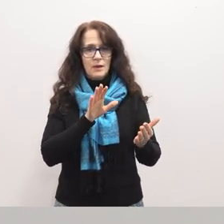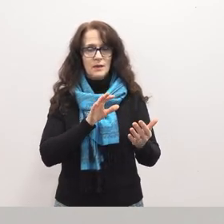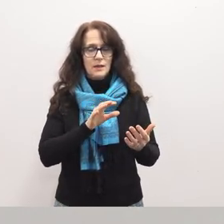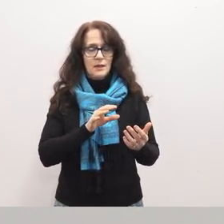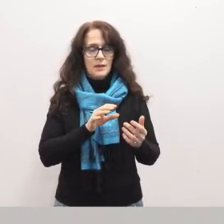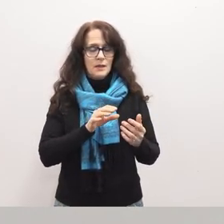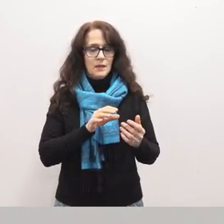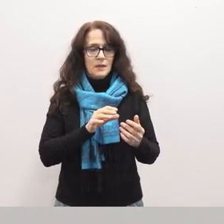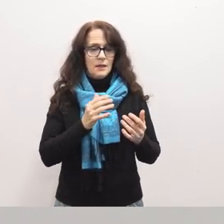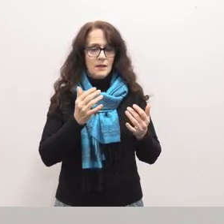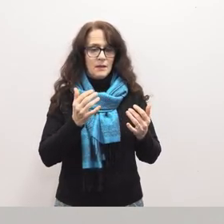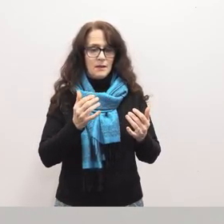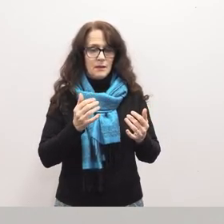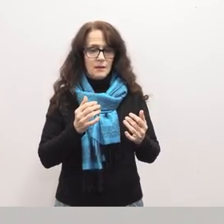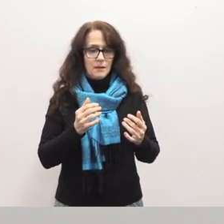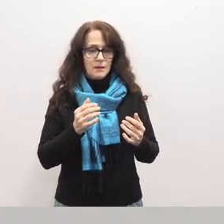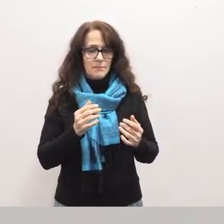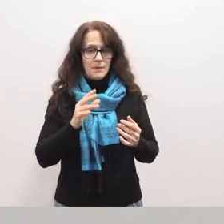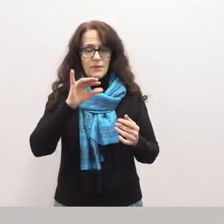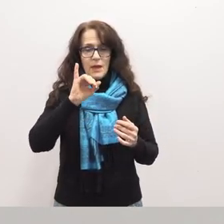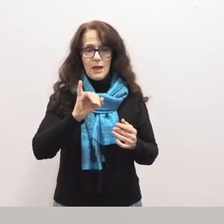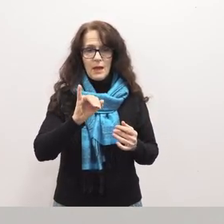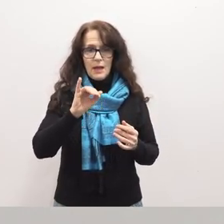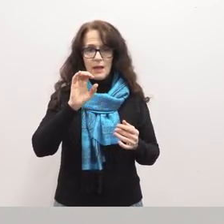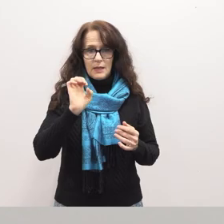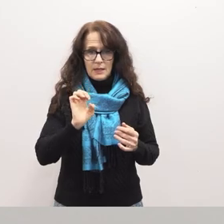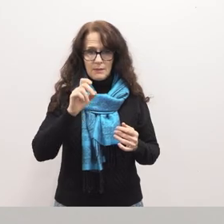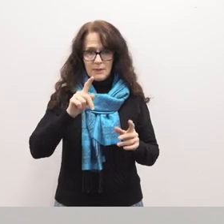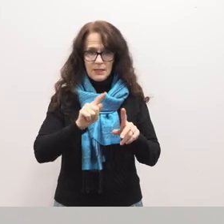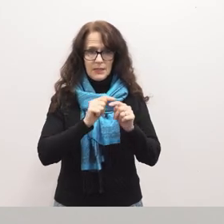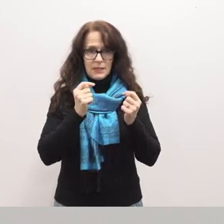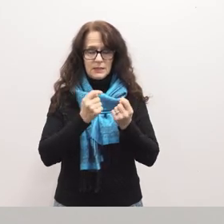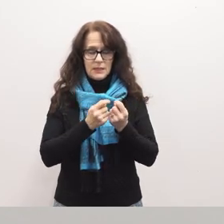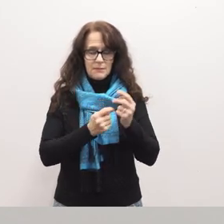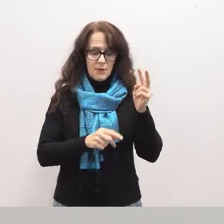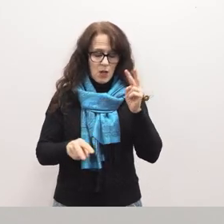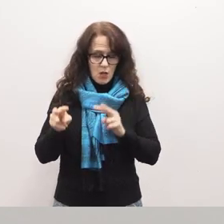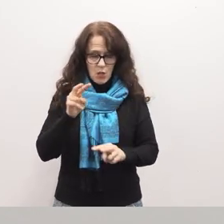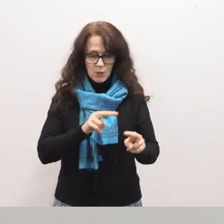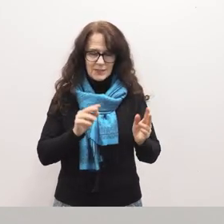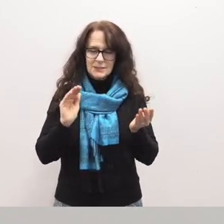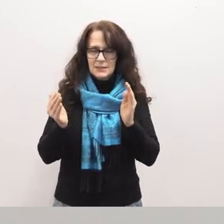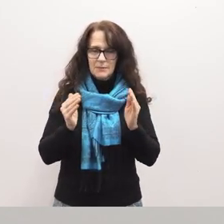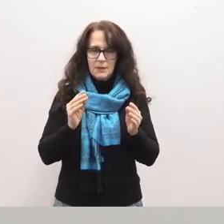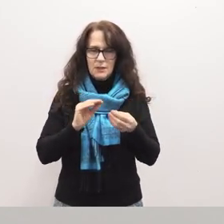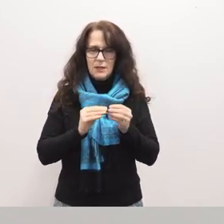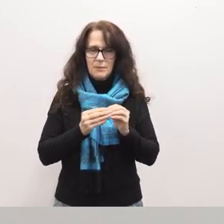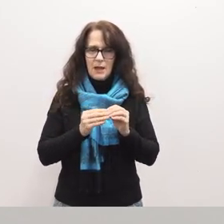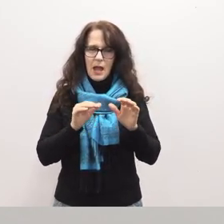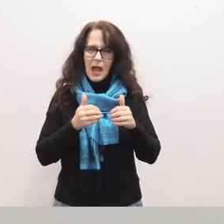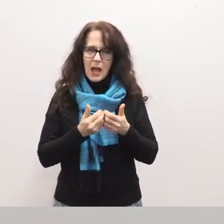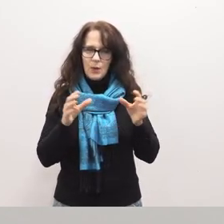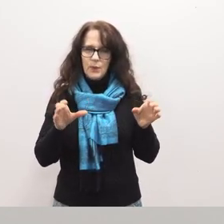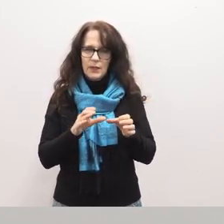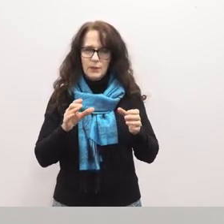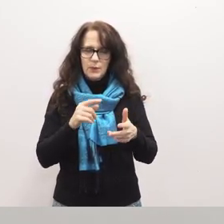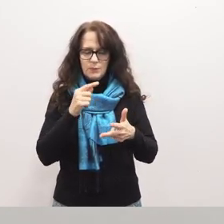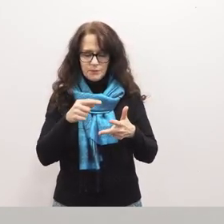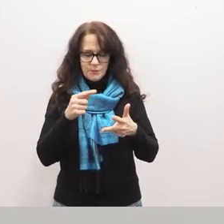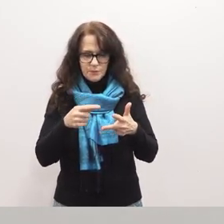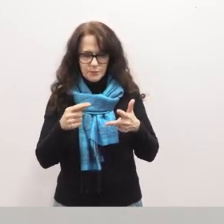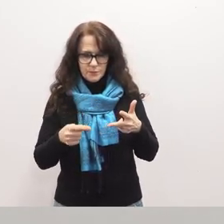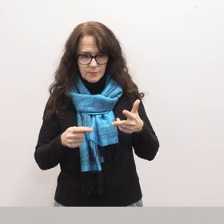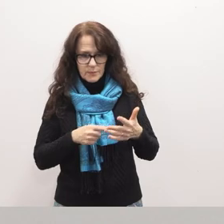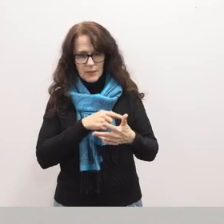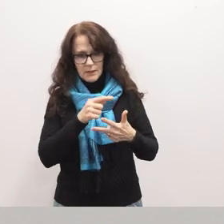be identified by their IEP team, looking back at that similar data and saying, how did the students do on this